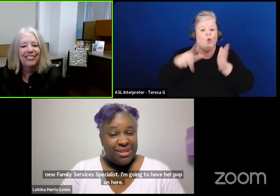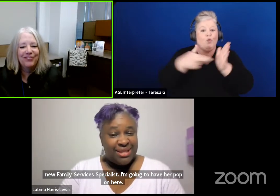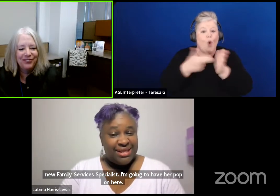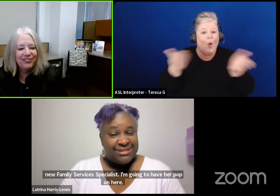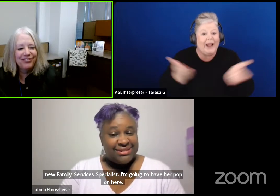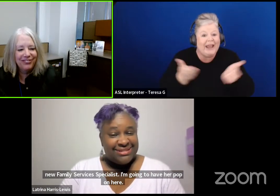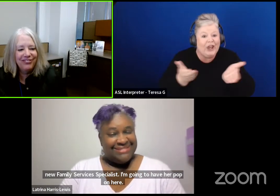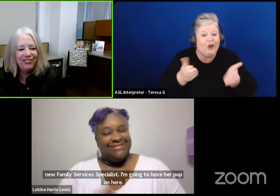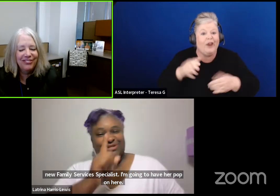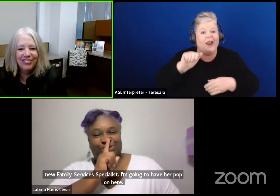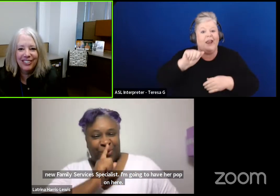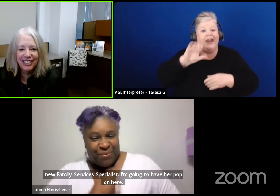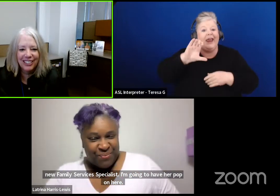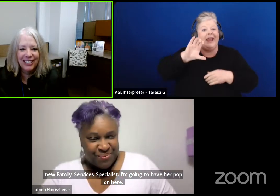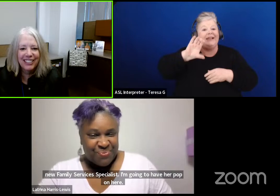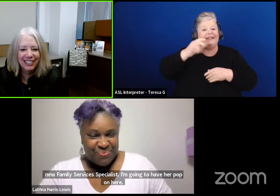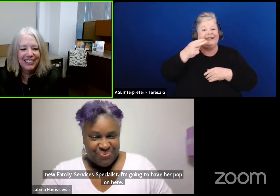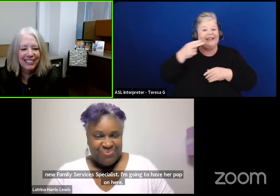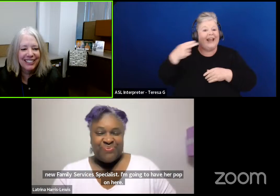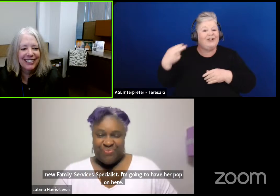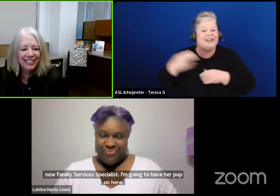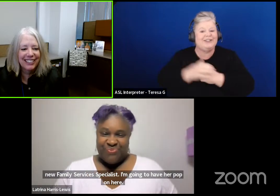Commission.